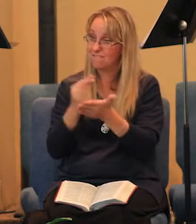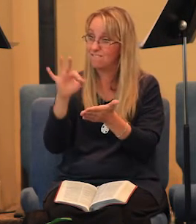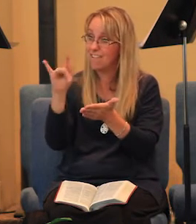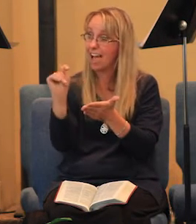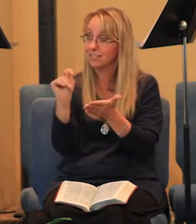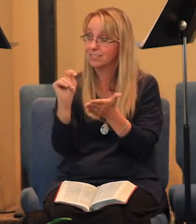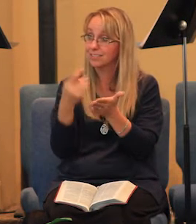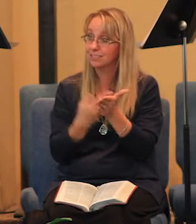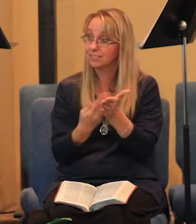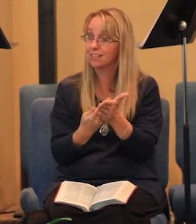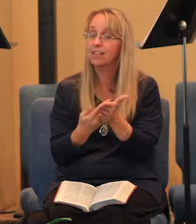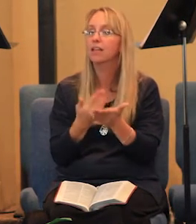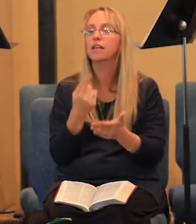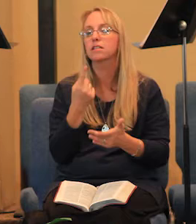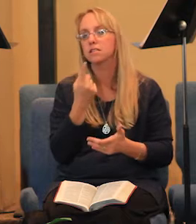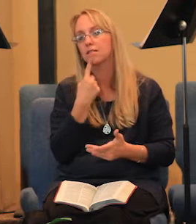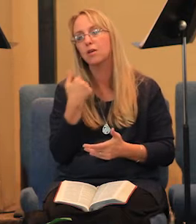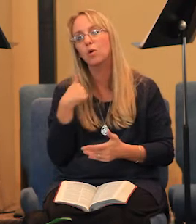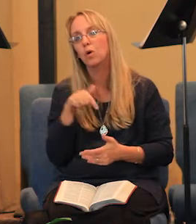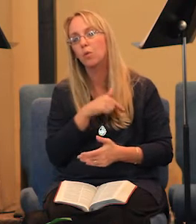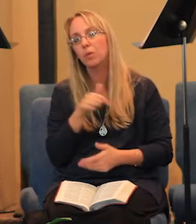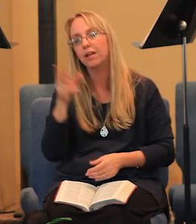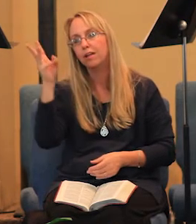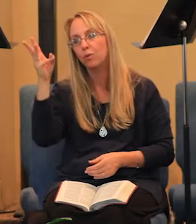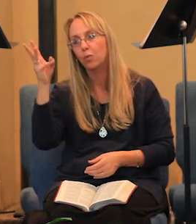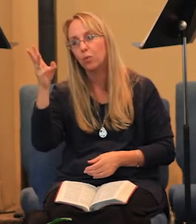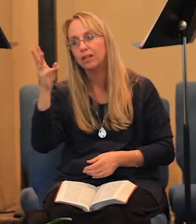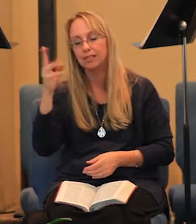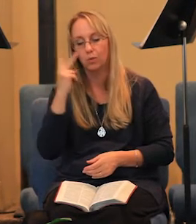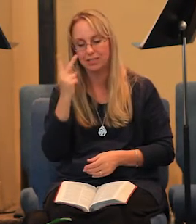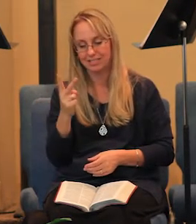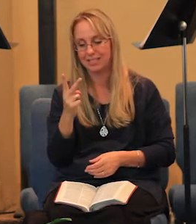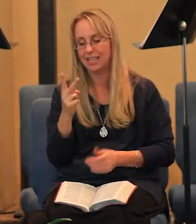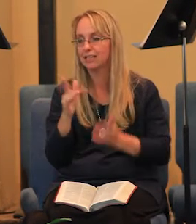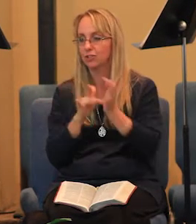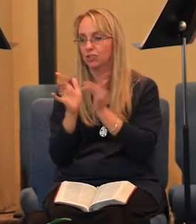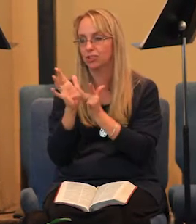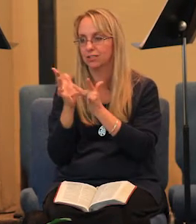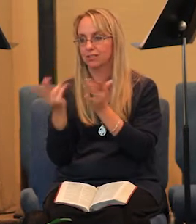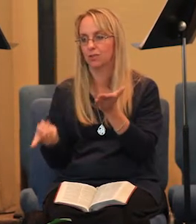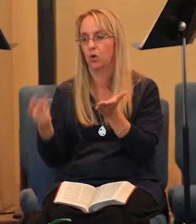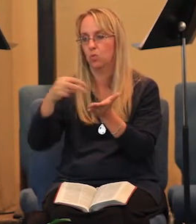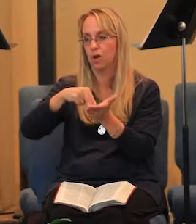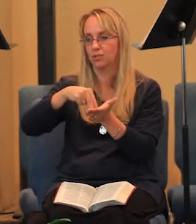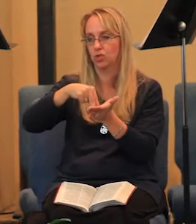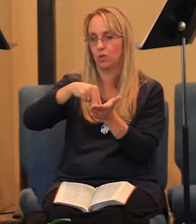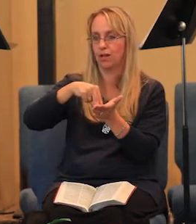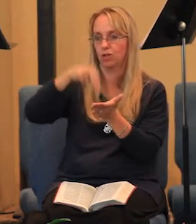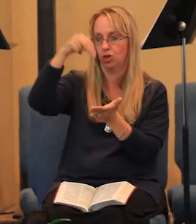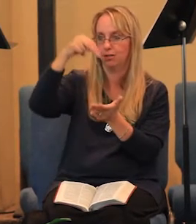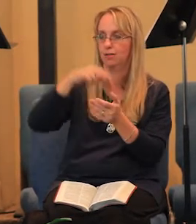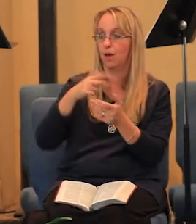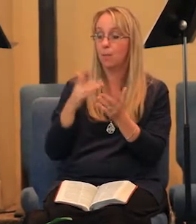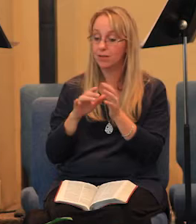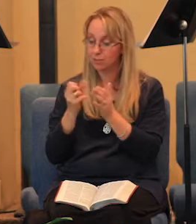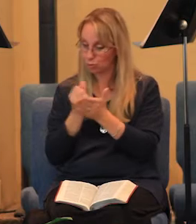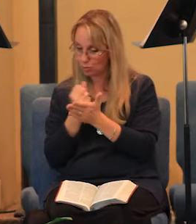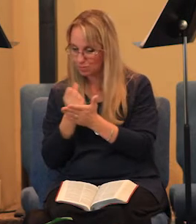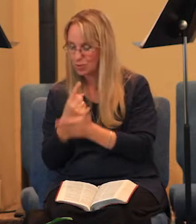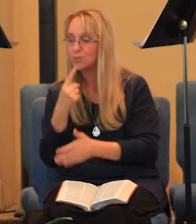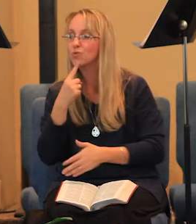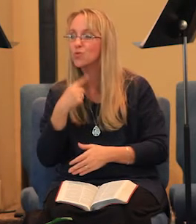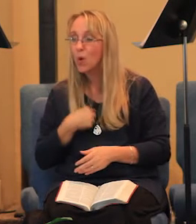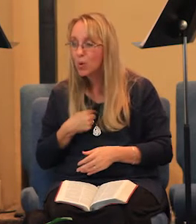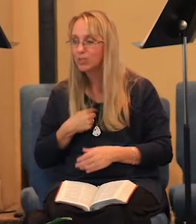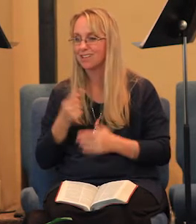I love what Peter said earlier. We witnessed Jesus' resurrection. But Scripture told us that